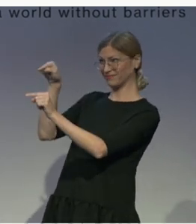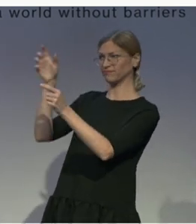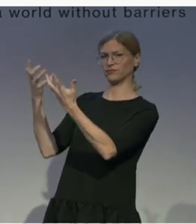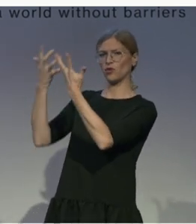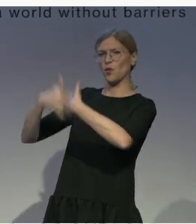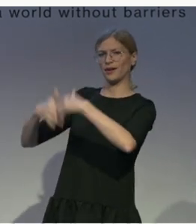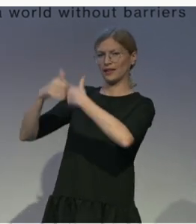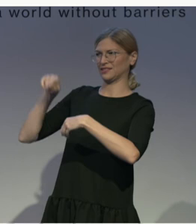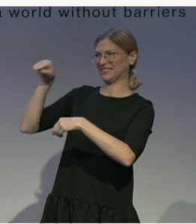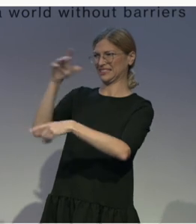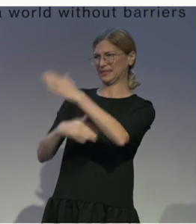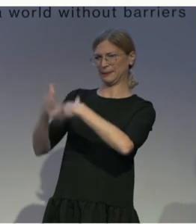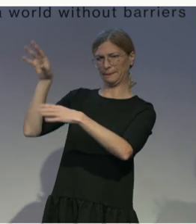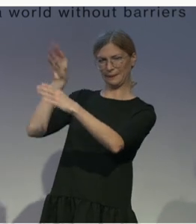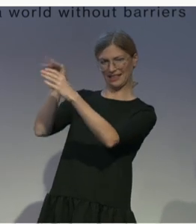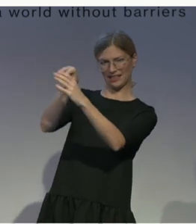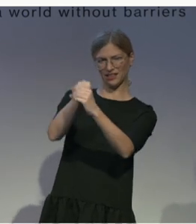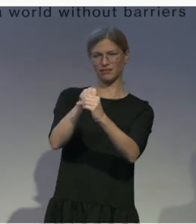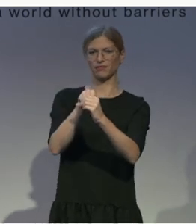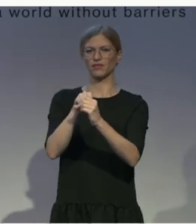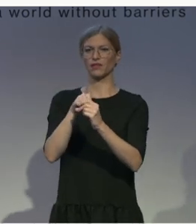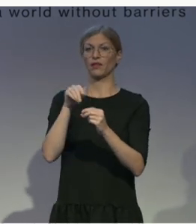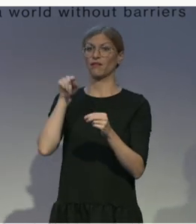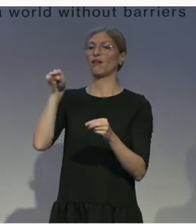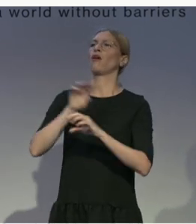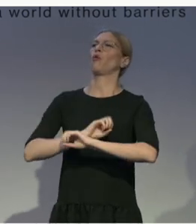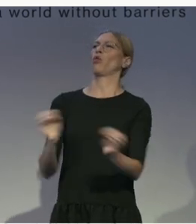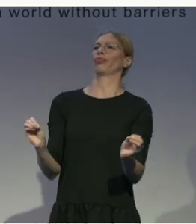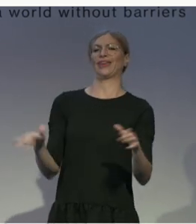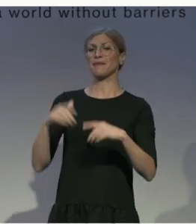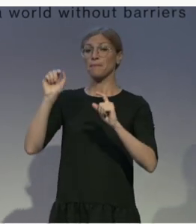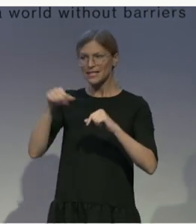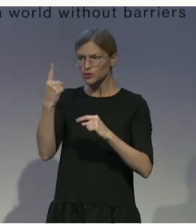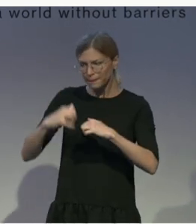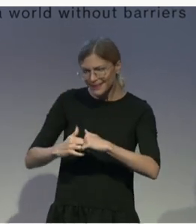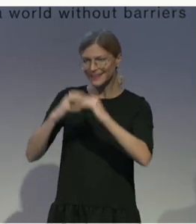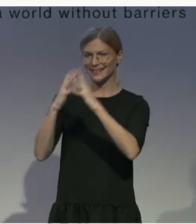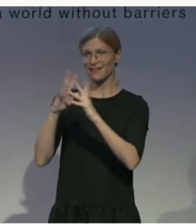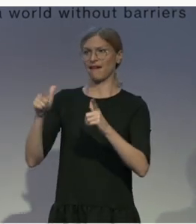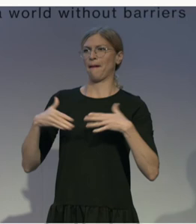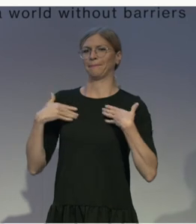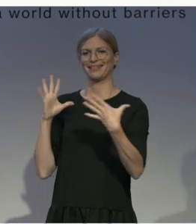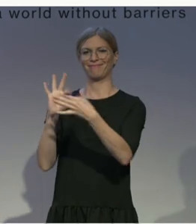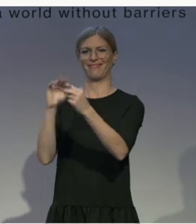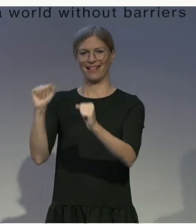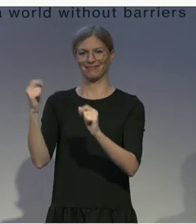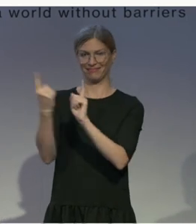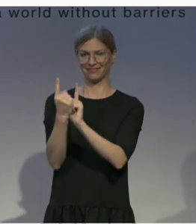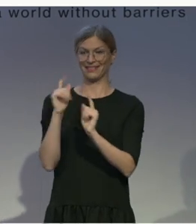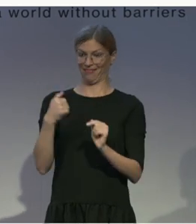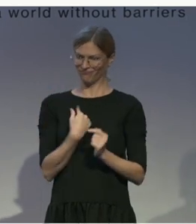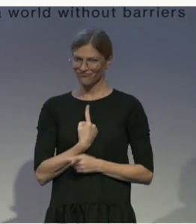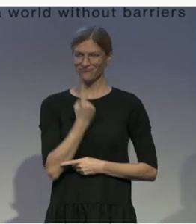from nowhere. So I'm really happy we were able to arrange a session regarding self-advocacy.